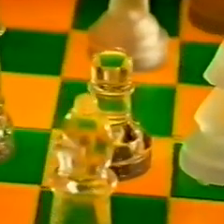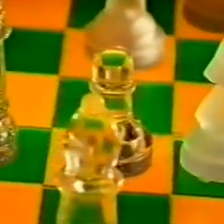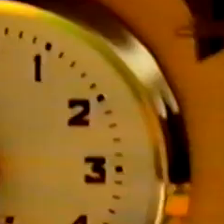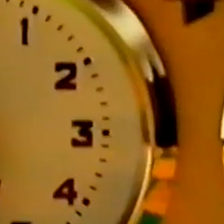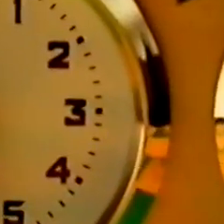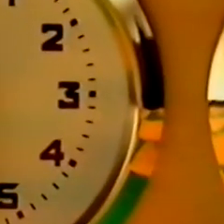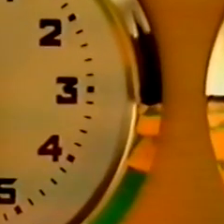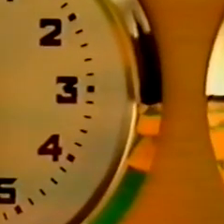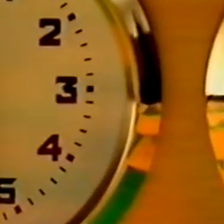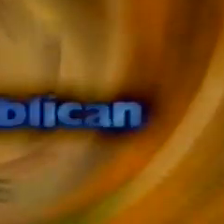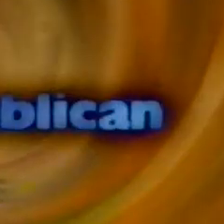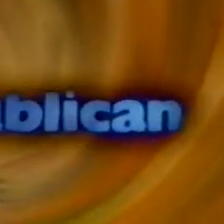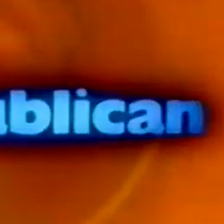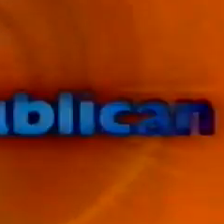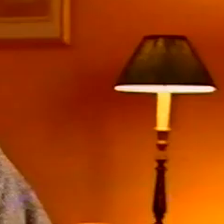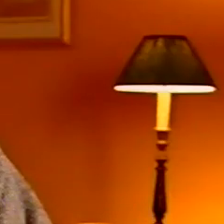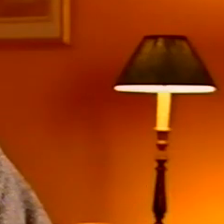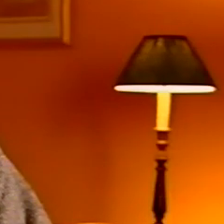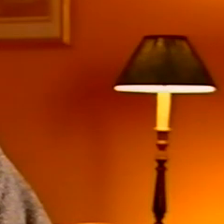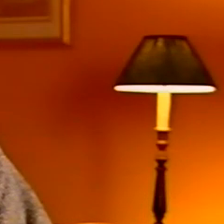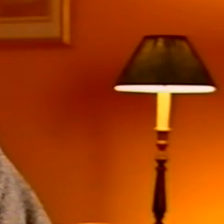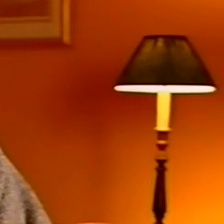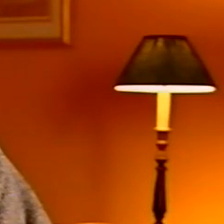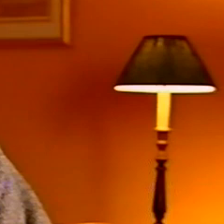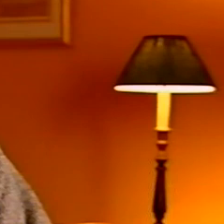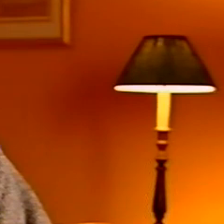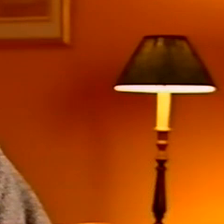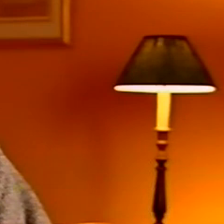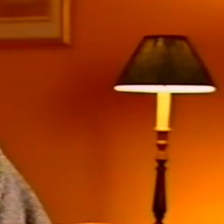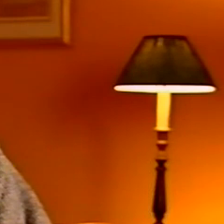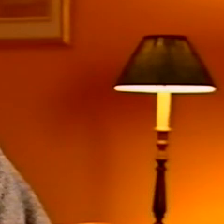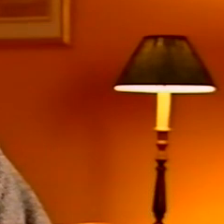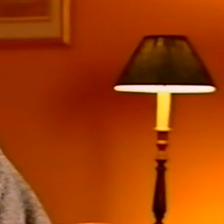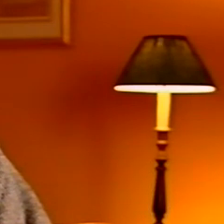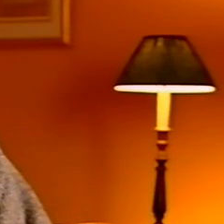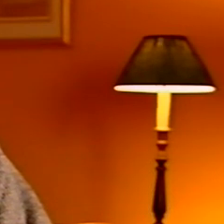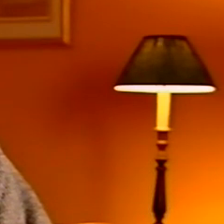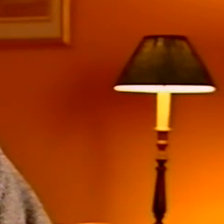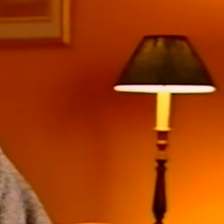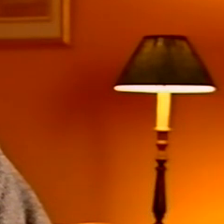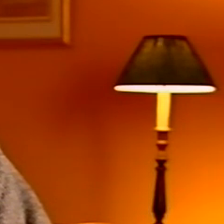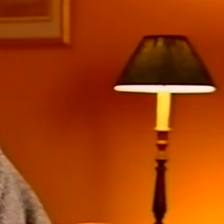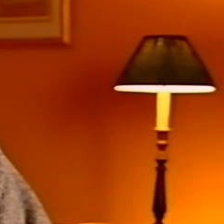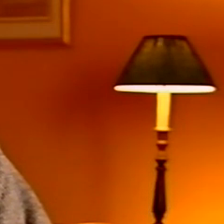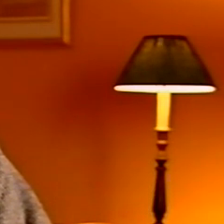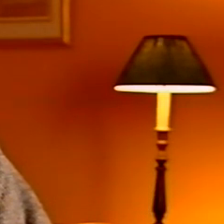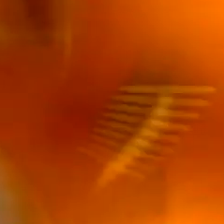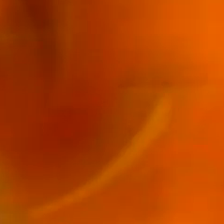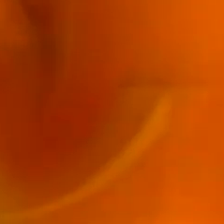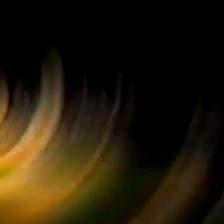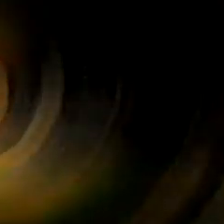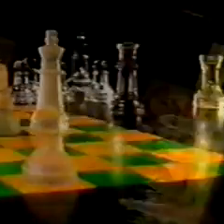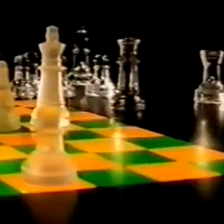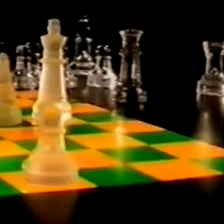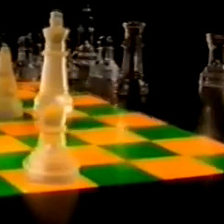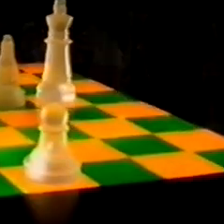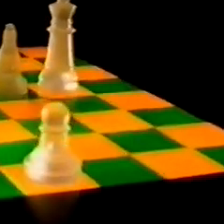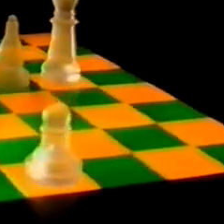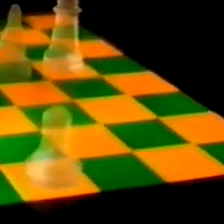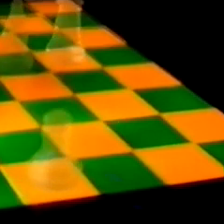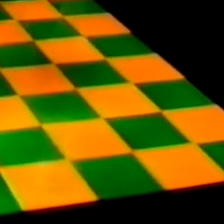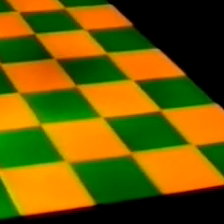which kick-started the peace process. I sent no message which in any way indicated that I was in the mood of Republicans at that time. No